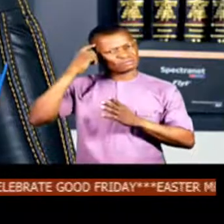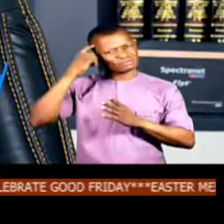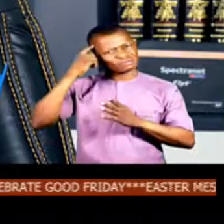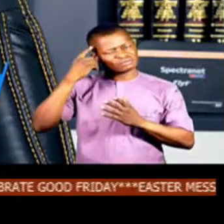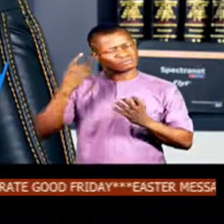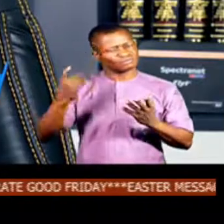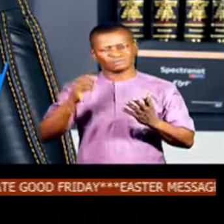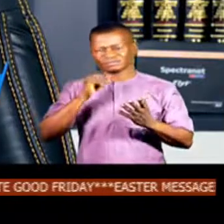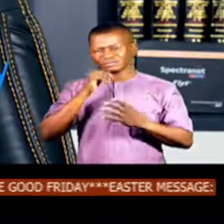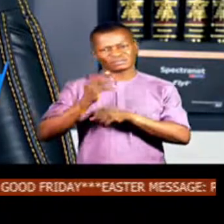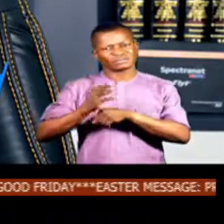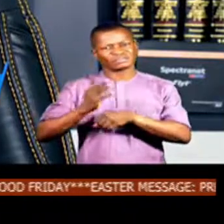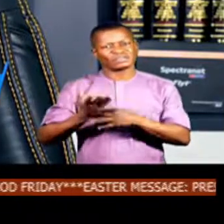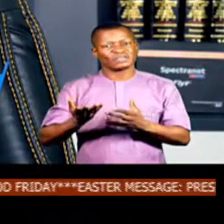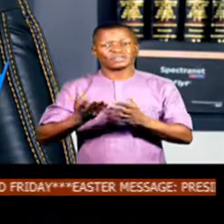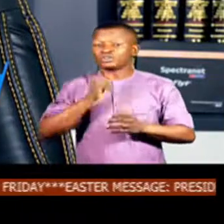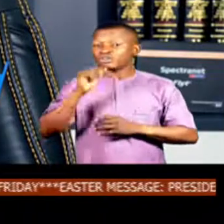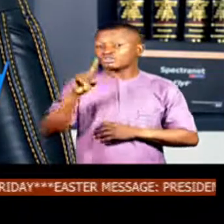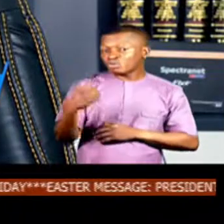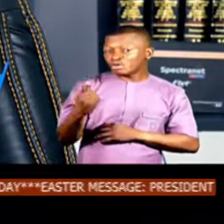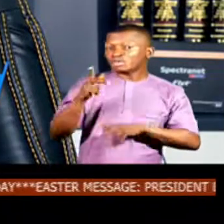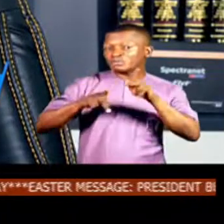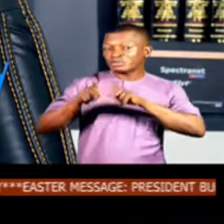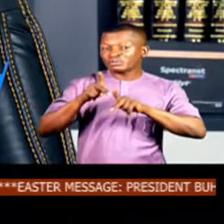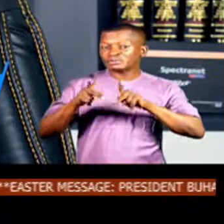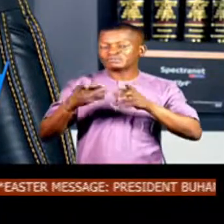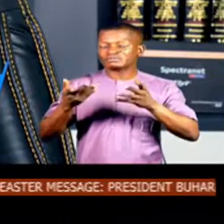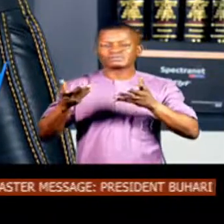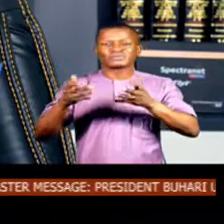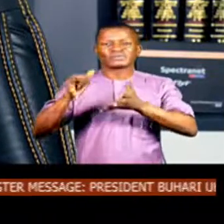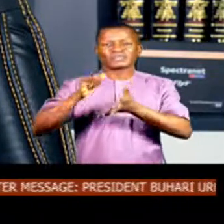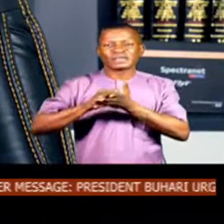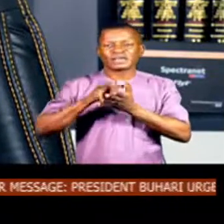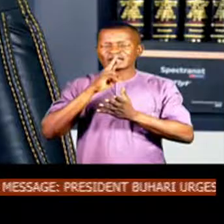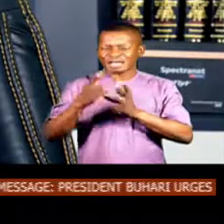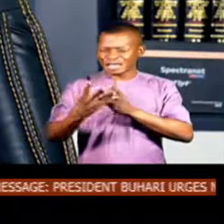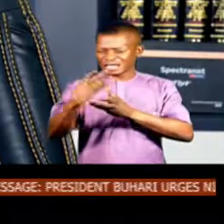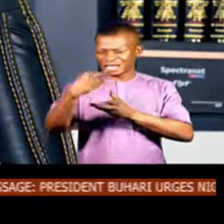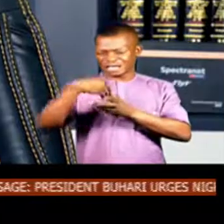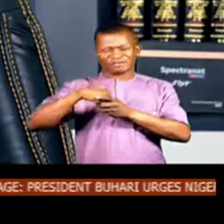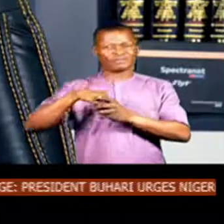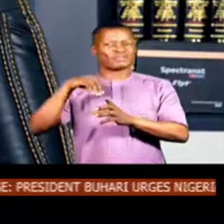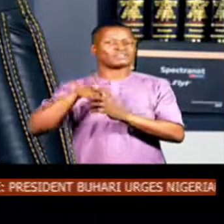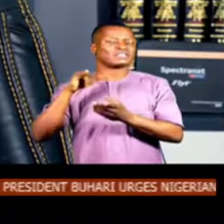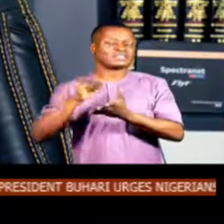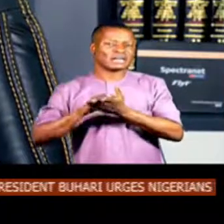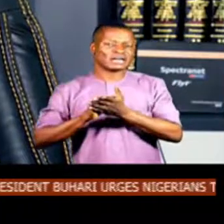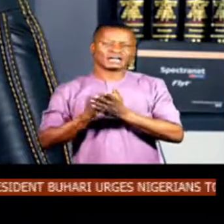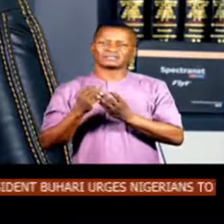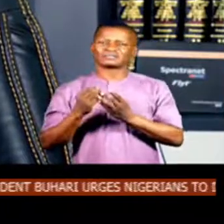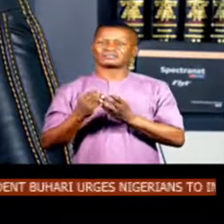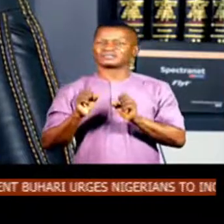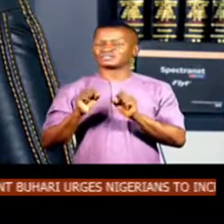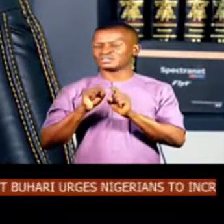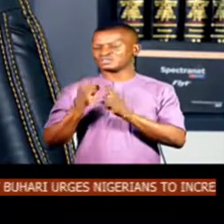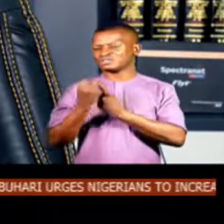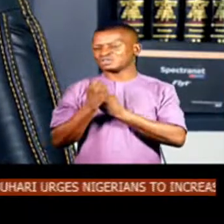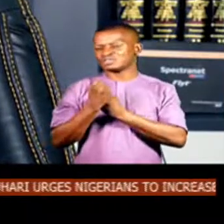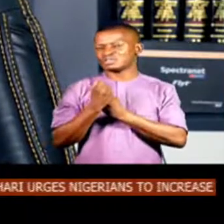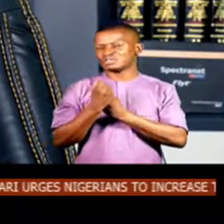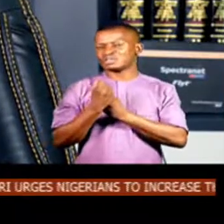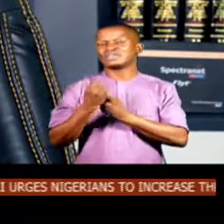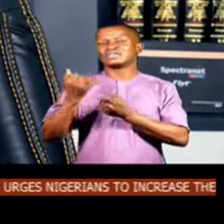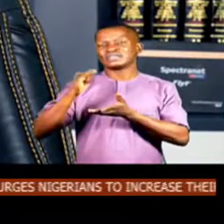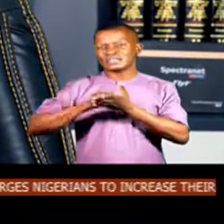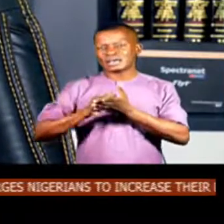disorder. It's not only people who are involved in a war situations that actually